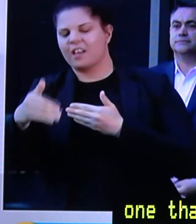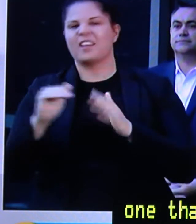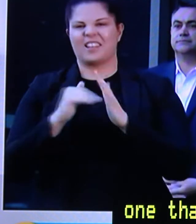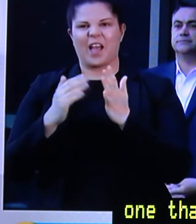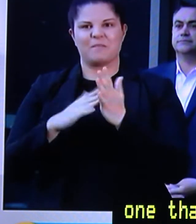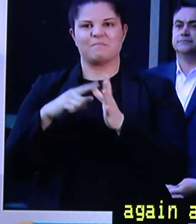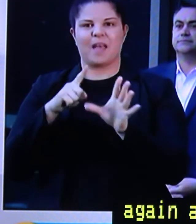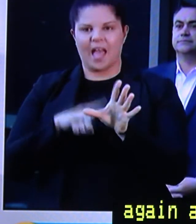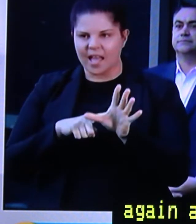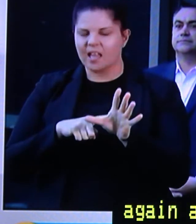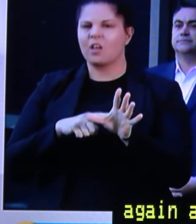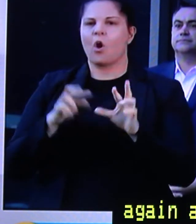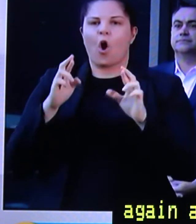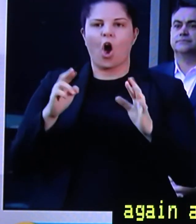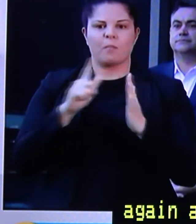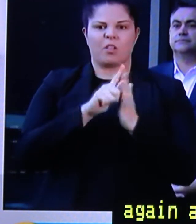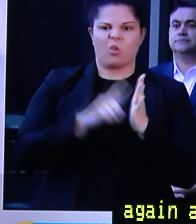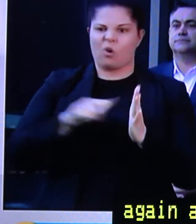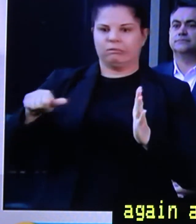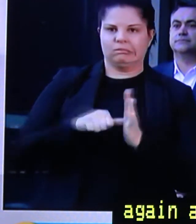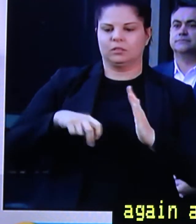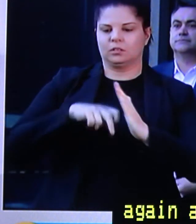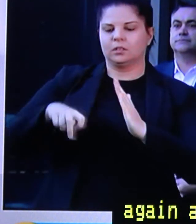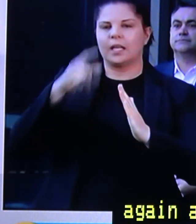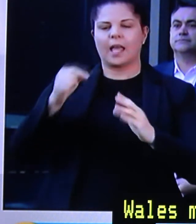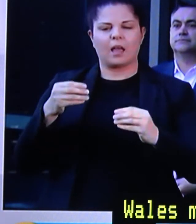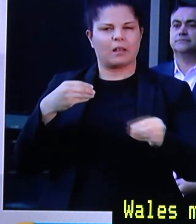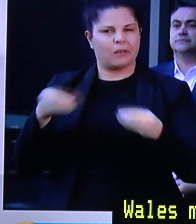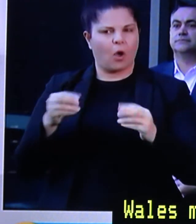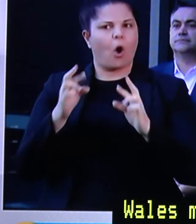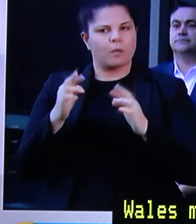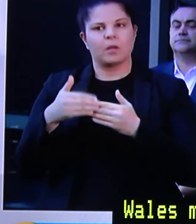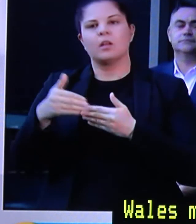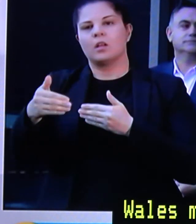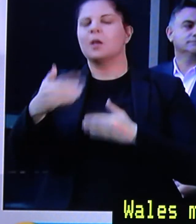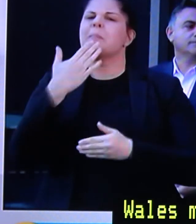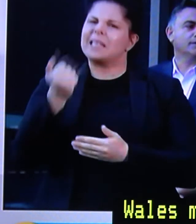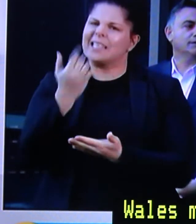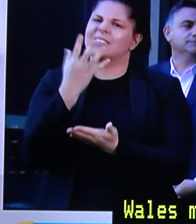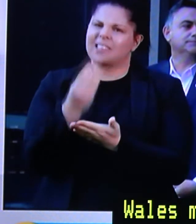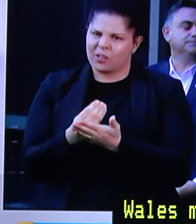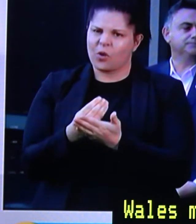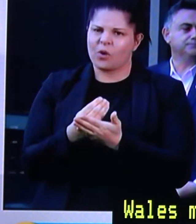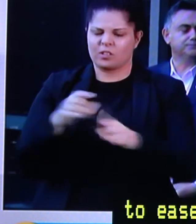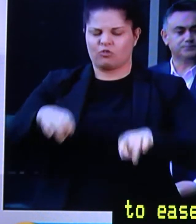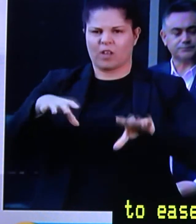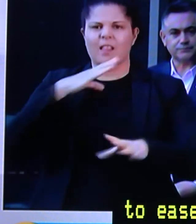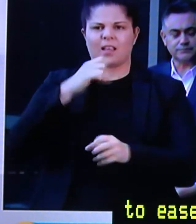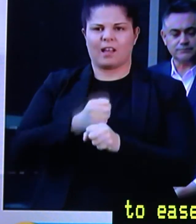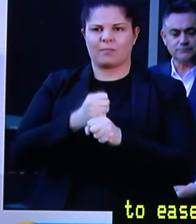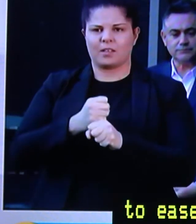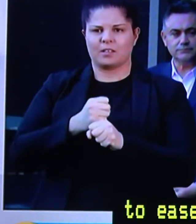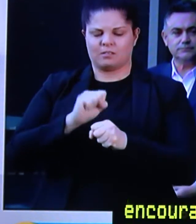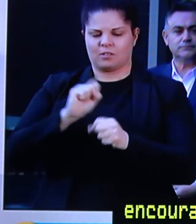easing restrictions, can I please encourage everybody to download the federal government's COVID Safe app? I've done